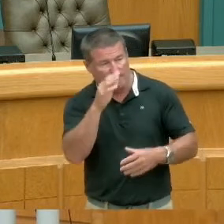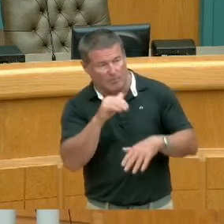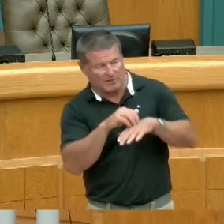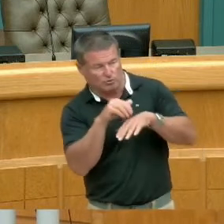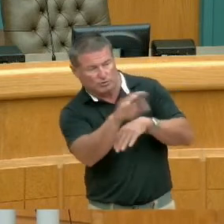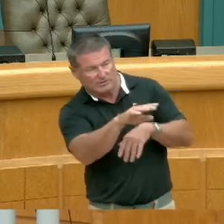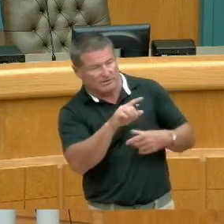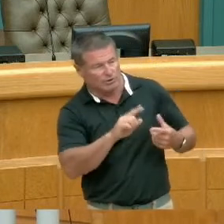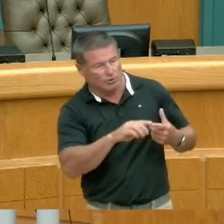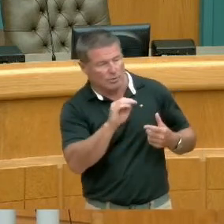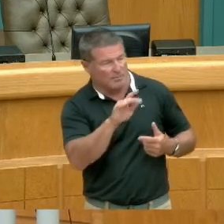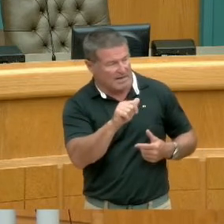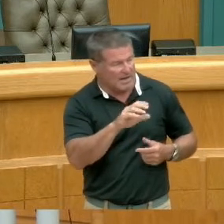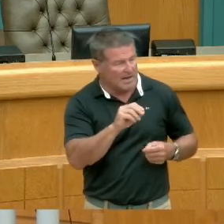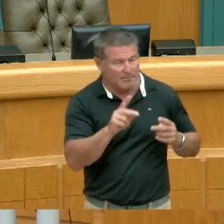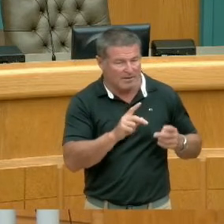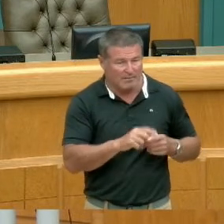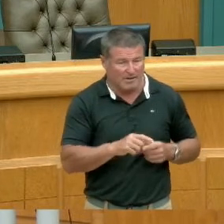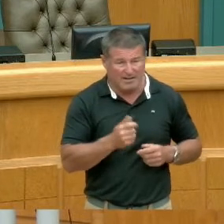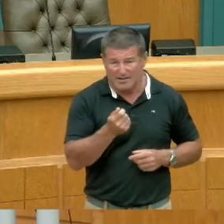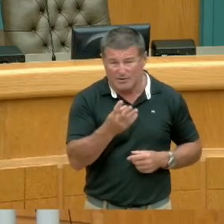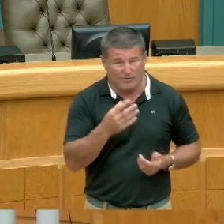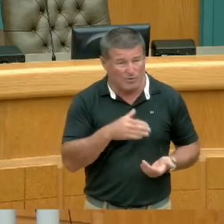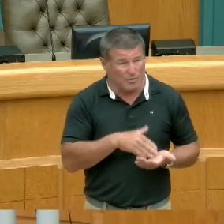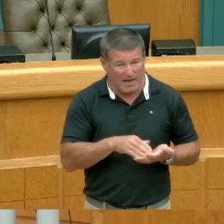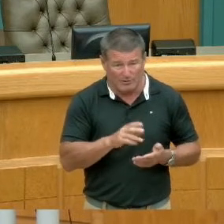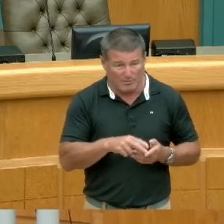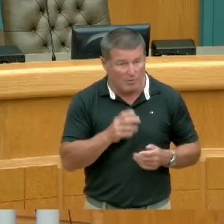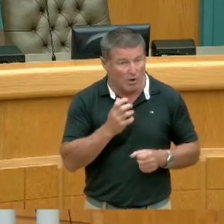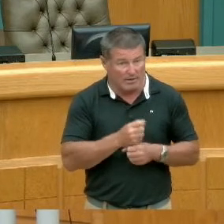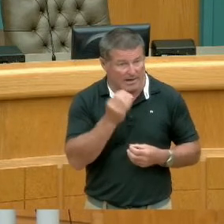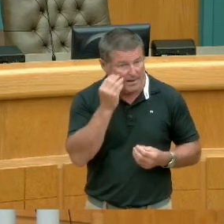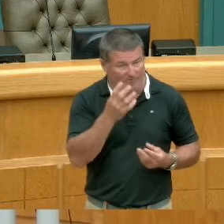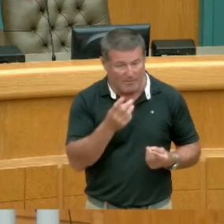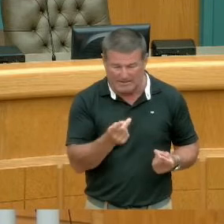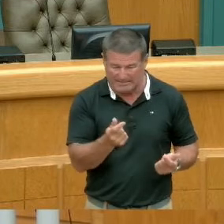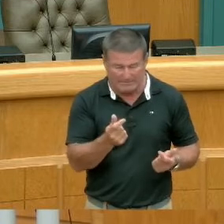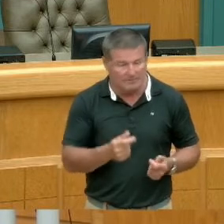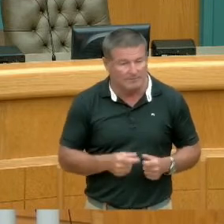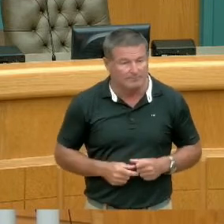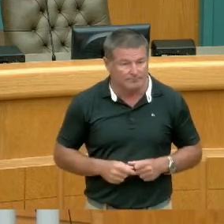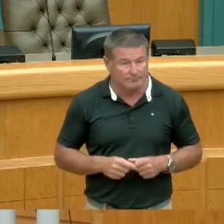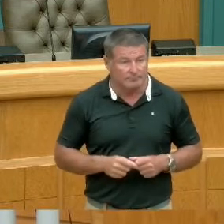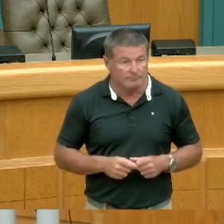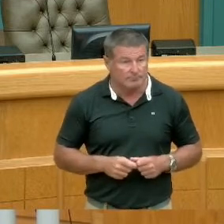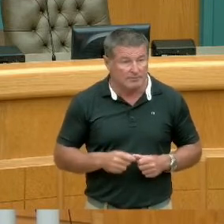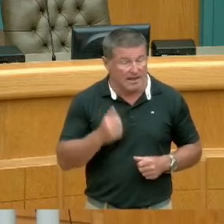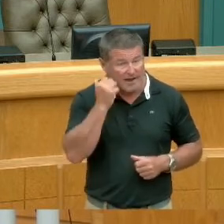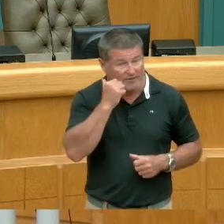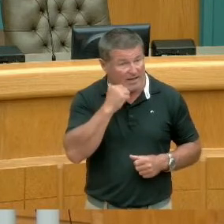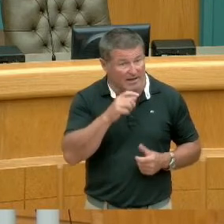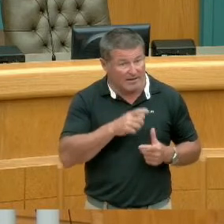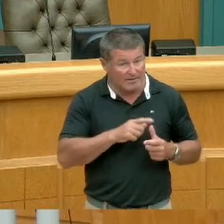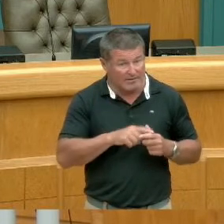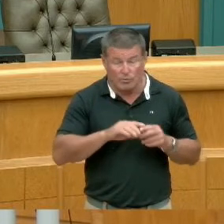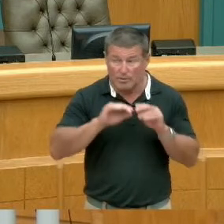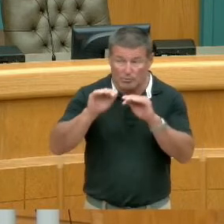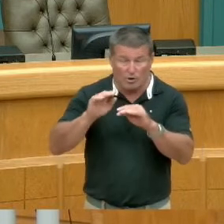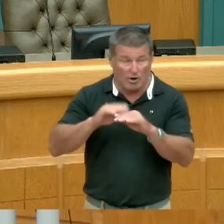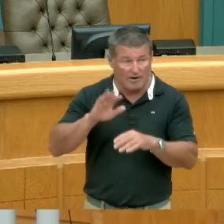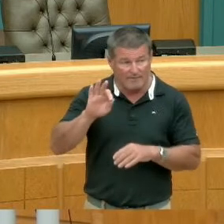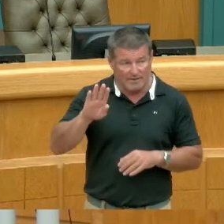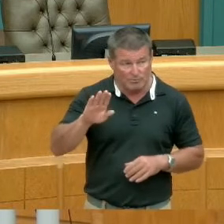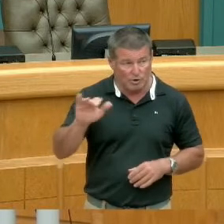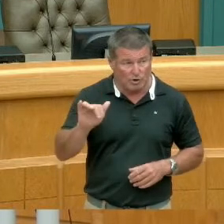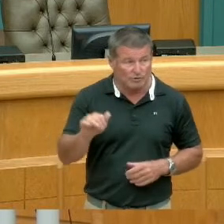others that are on that link is a couple thousand people, I think, that get it emailed to them. And then it's placed on our Facebook page as well,